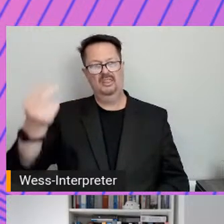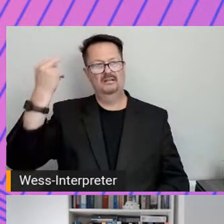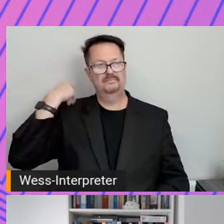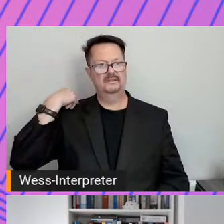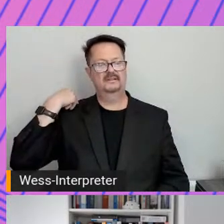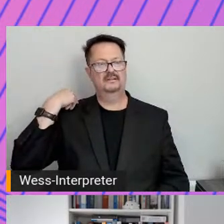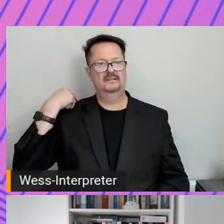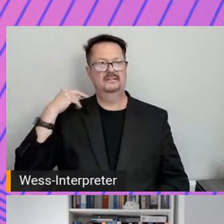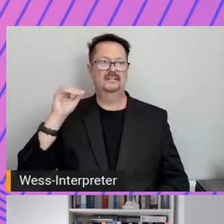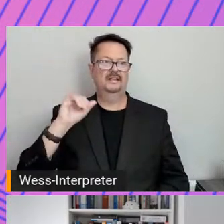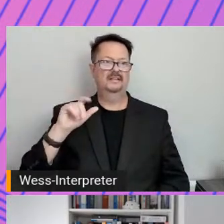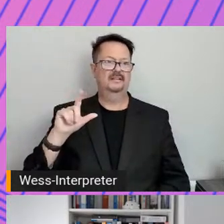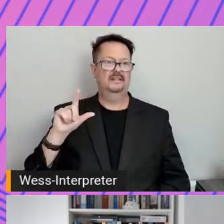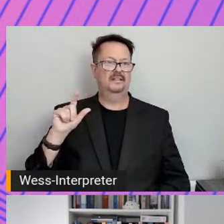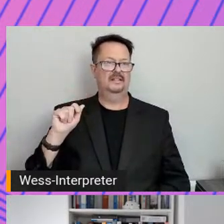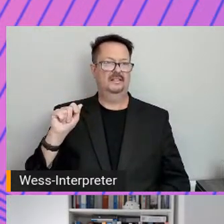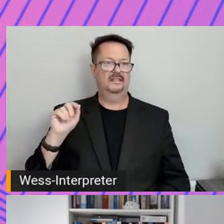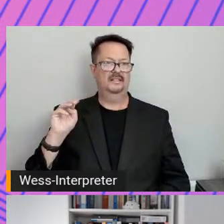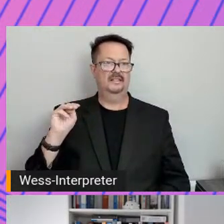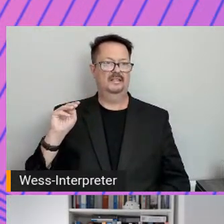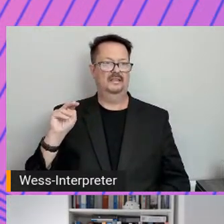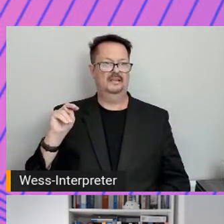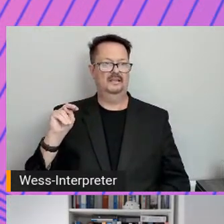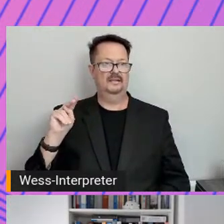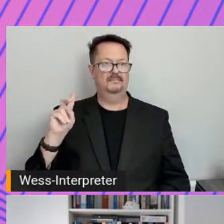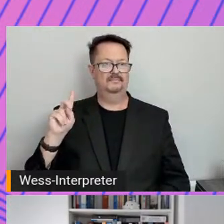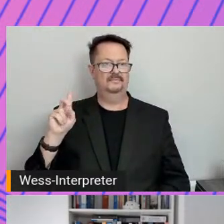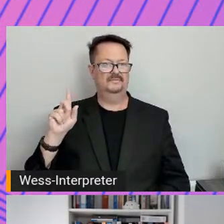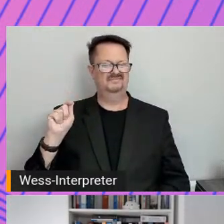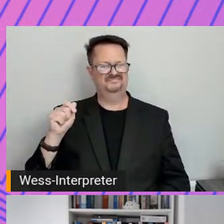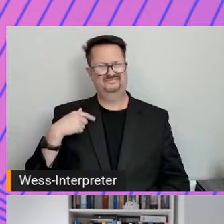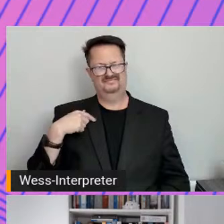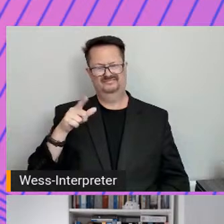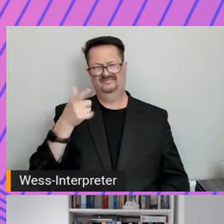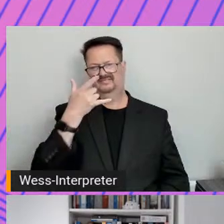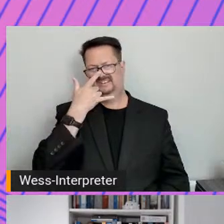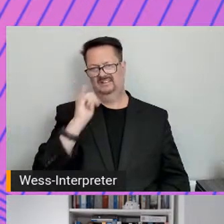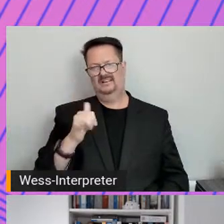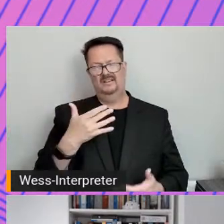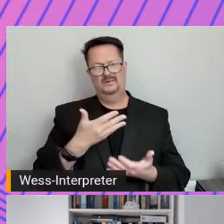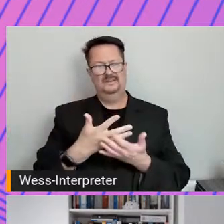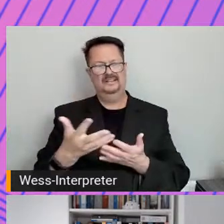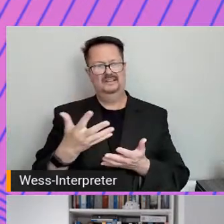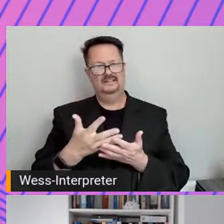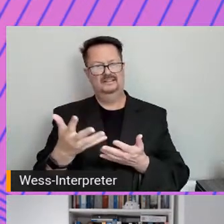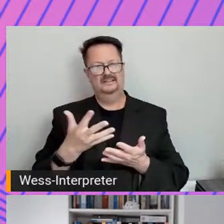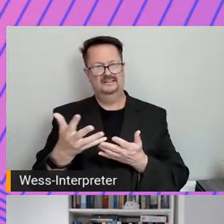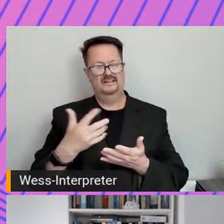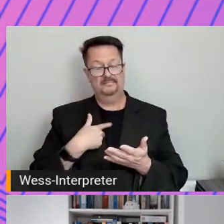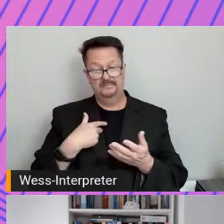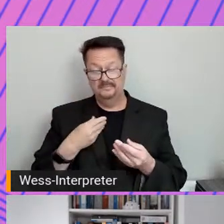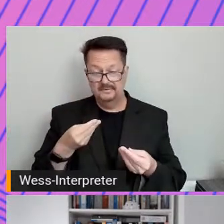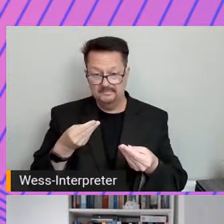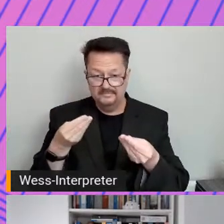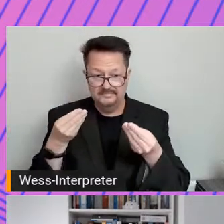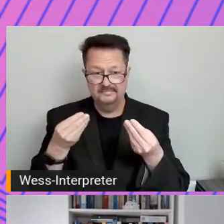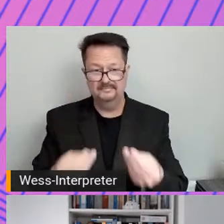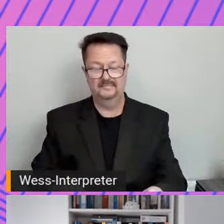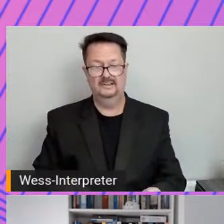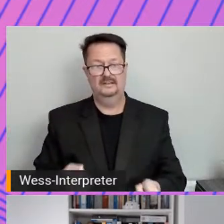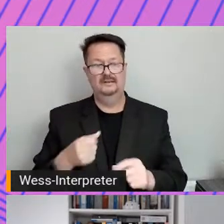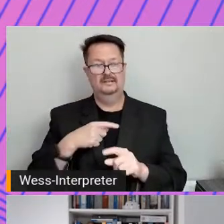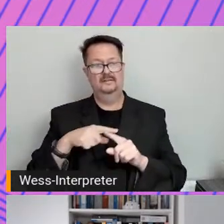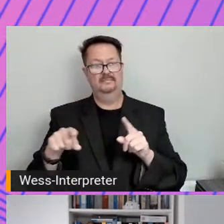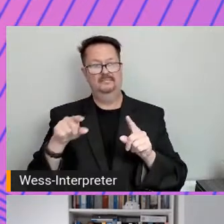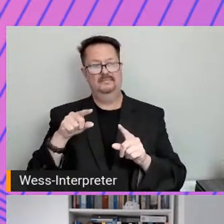concurrent activity, I start to look at it and I say, this looks a little bit wasteful. Not only am I paying for all these milliseconds, but I have all of these